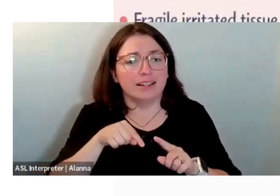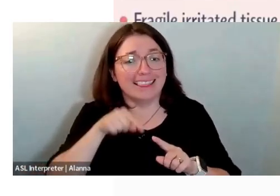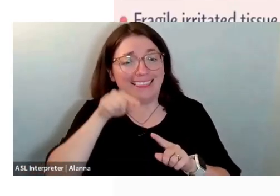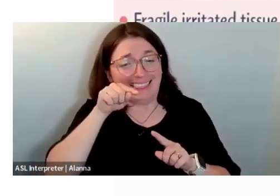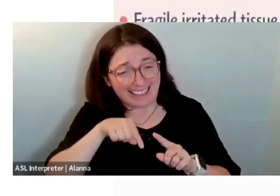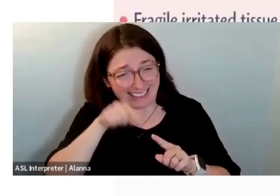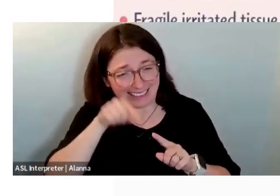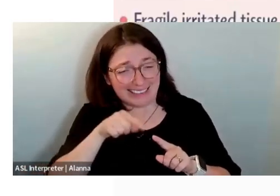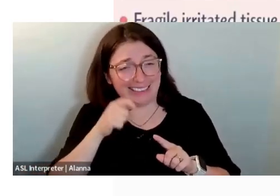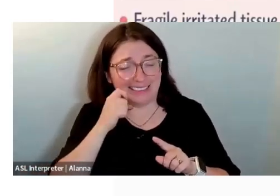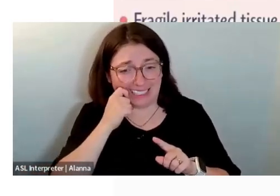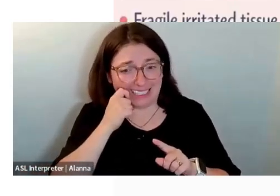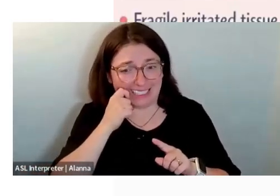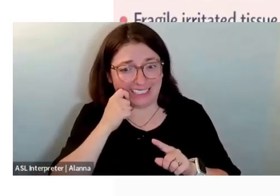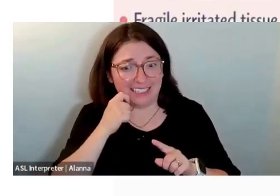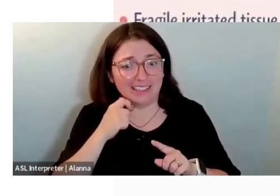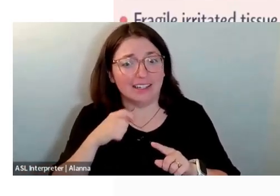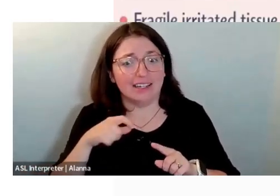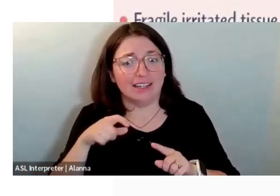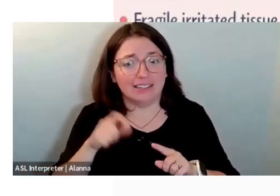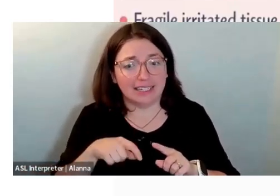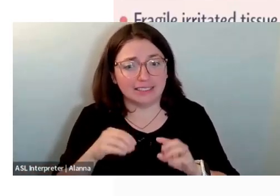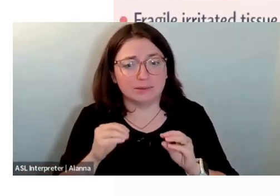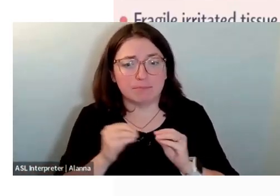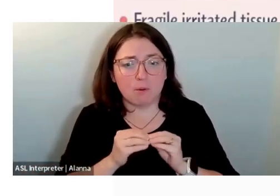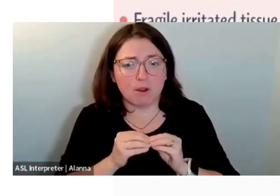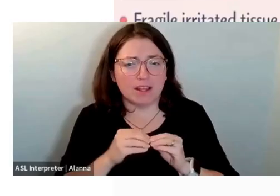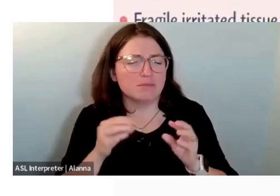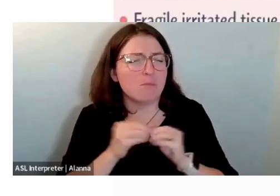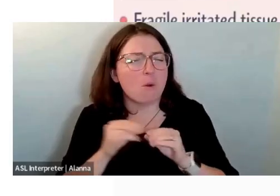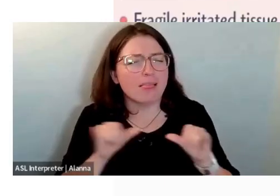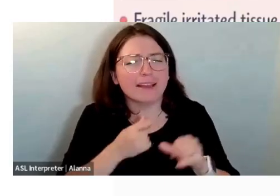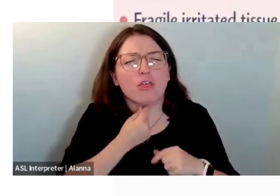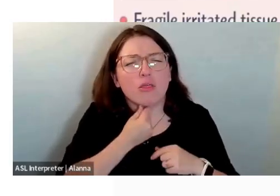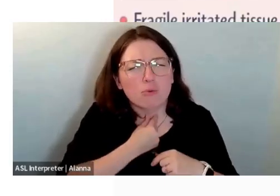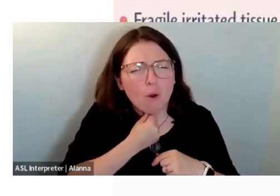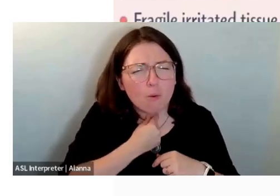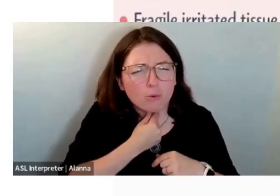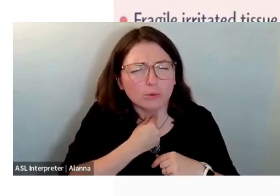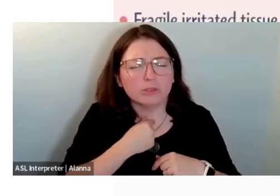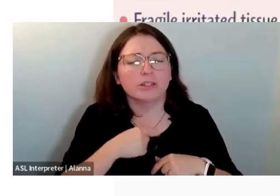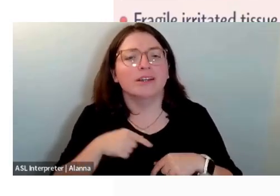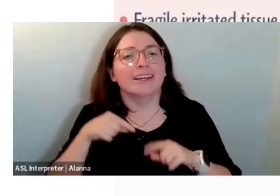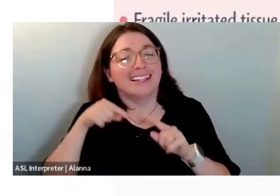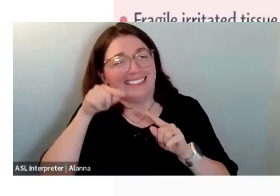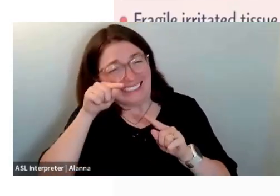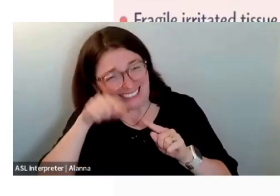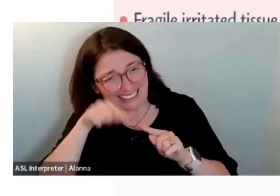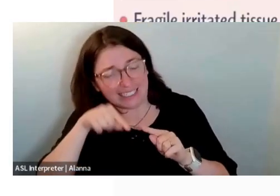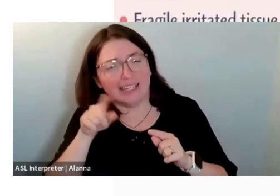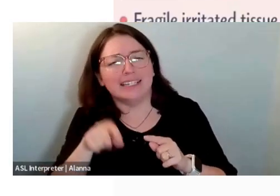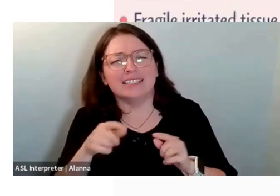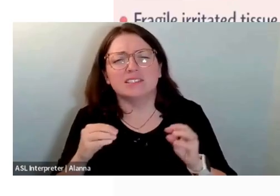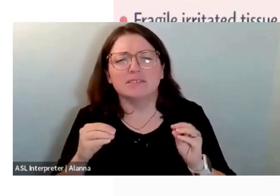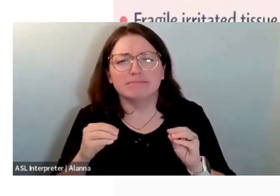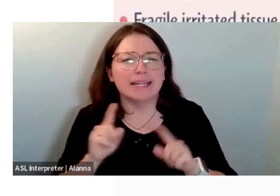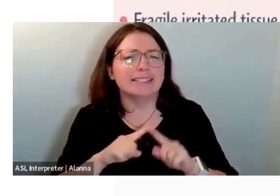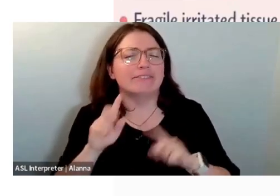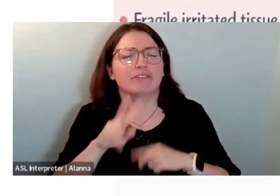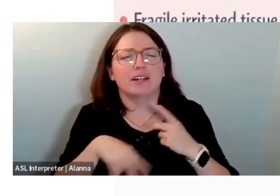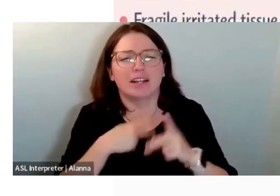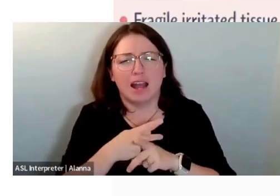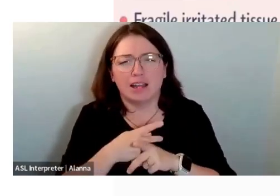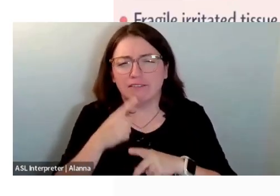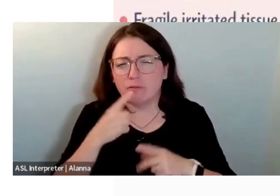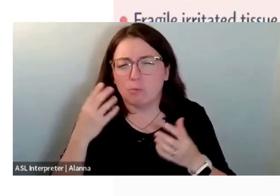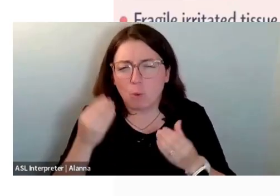skin needs also a different kind of moisturizer and may need more